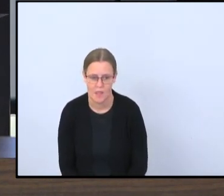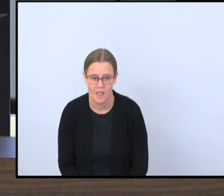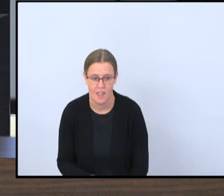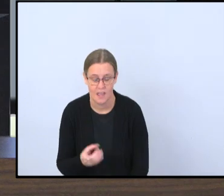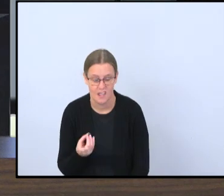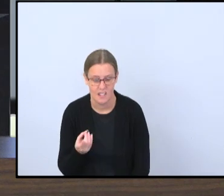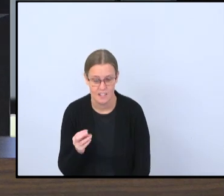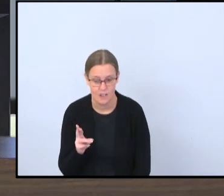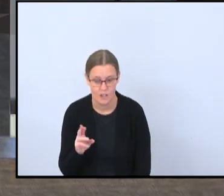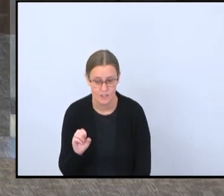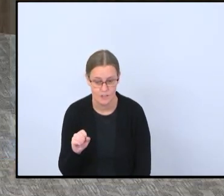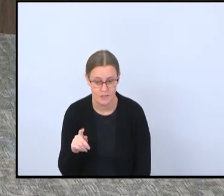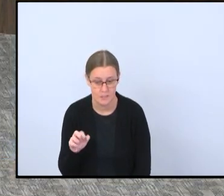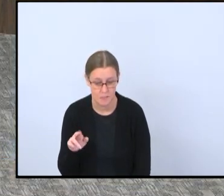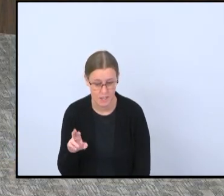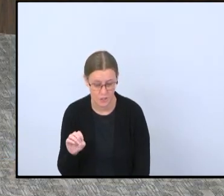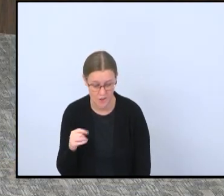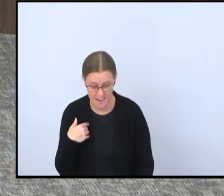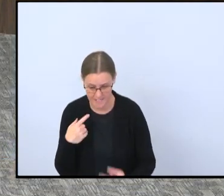Dr. Spicer, announcements.